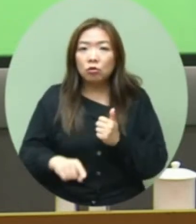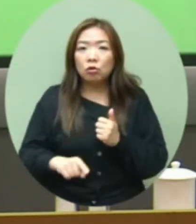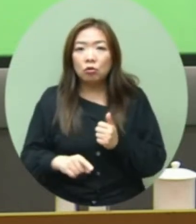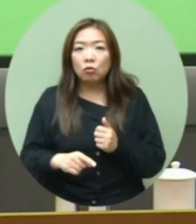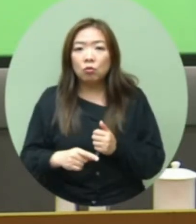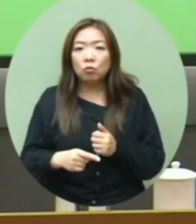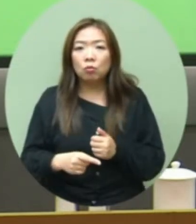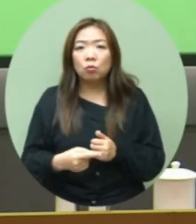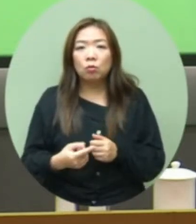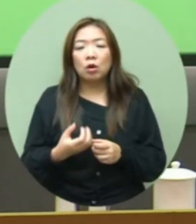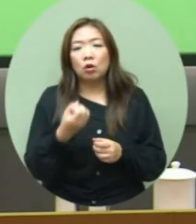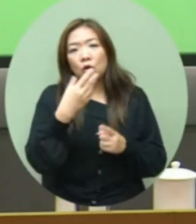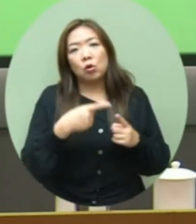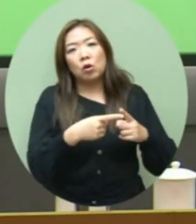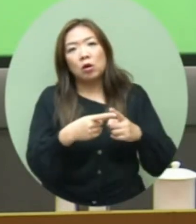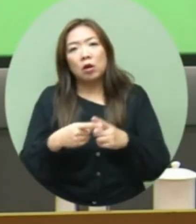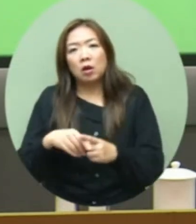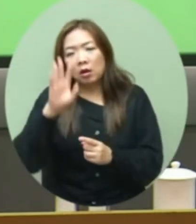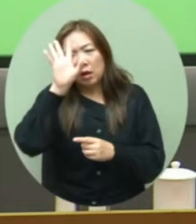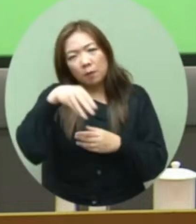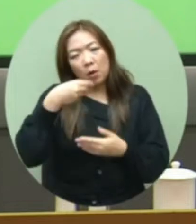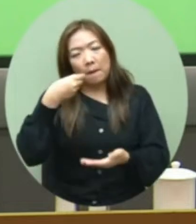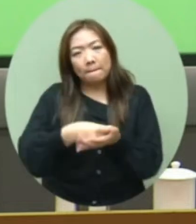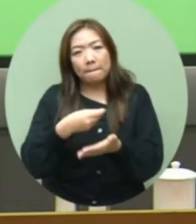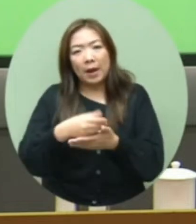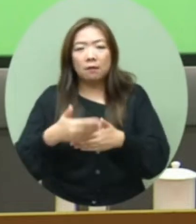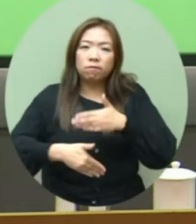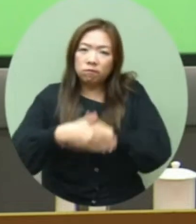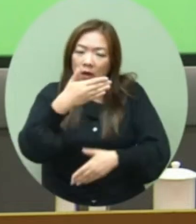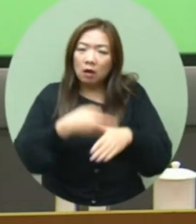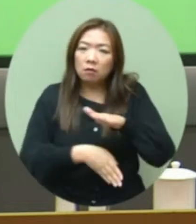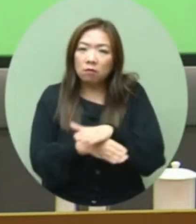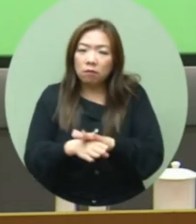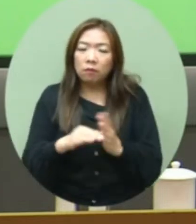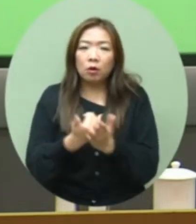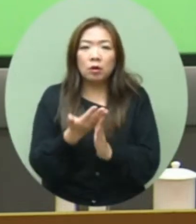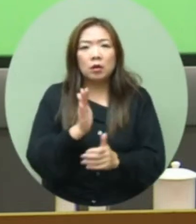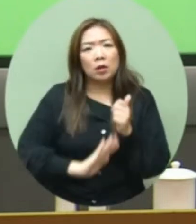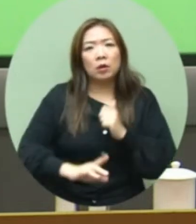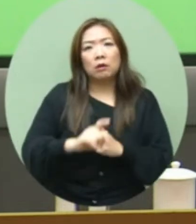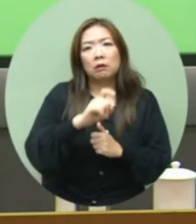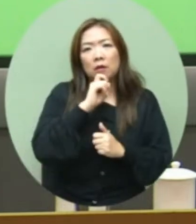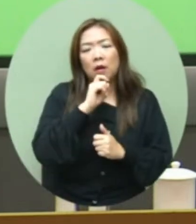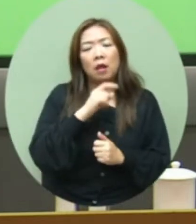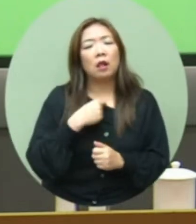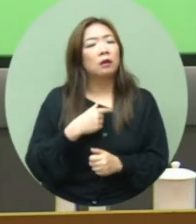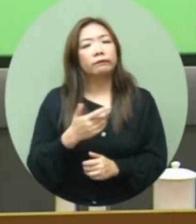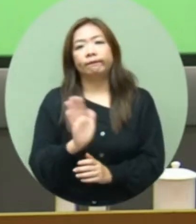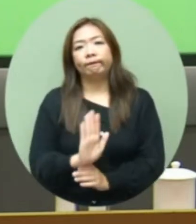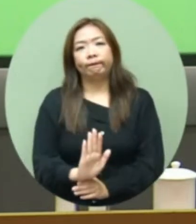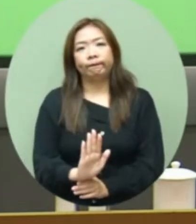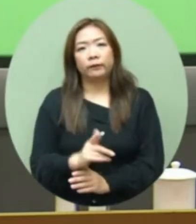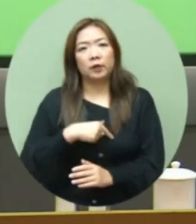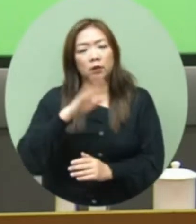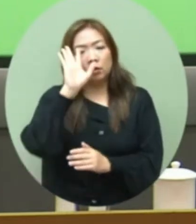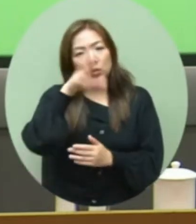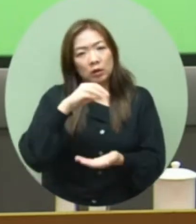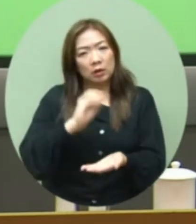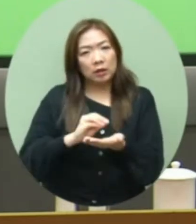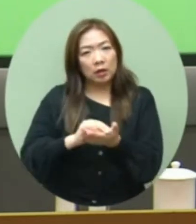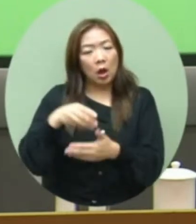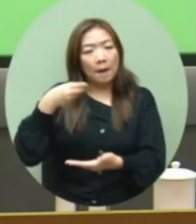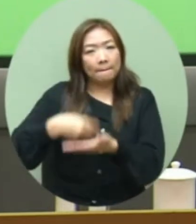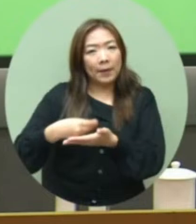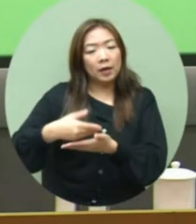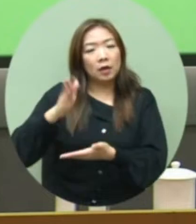but I don't want that to affect ordinary people who want to purchase a